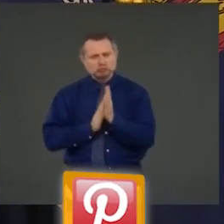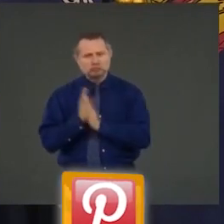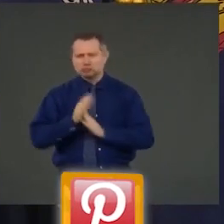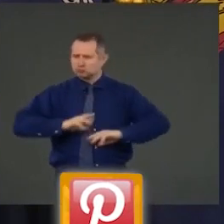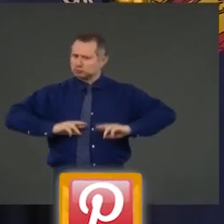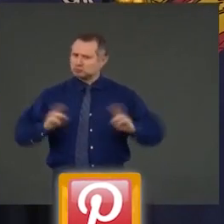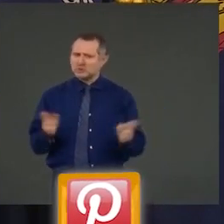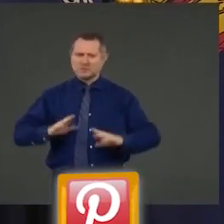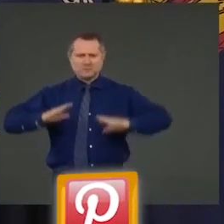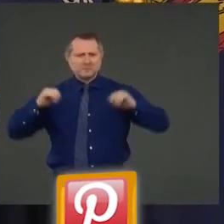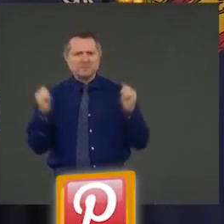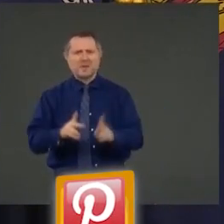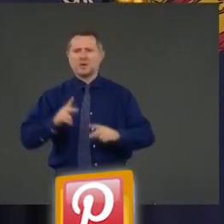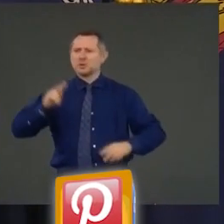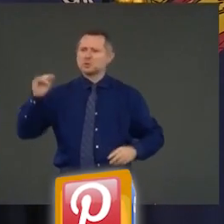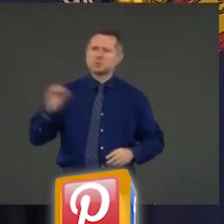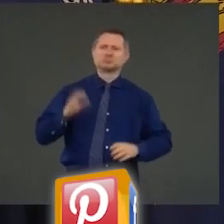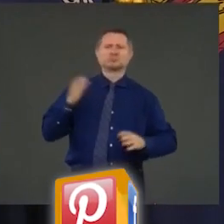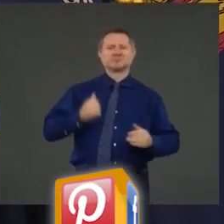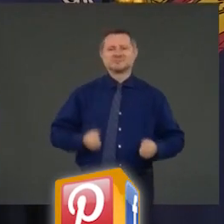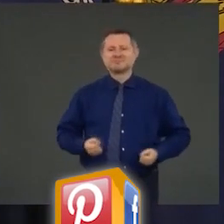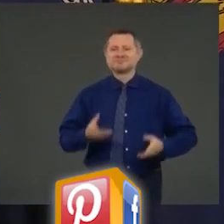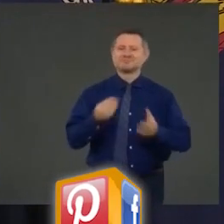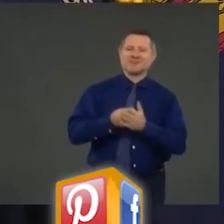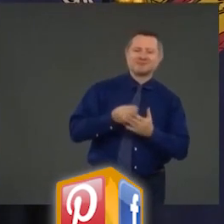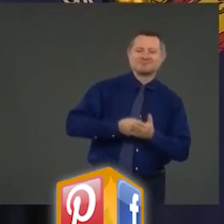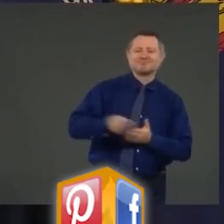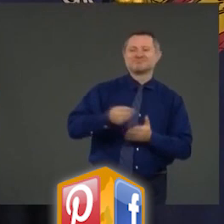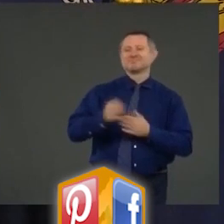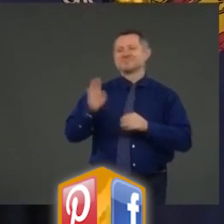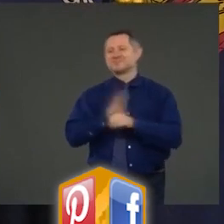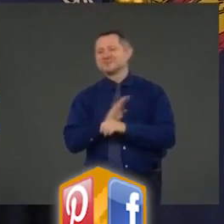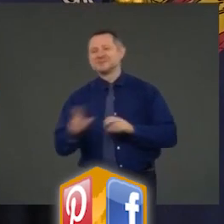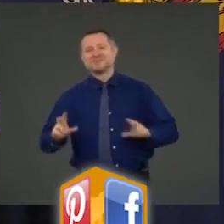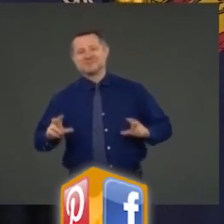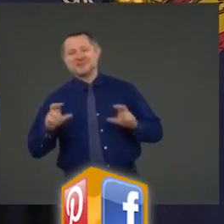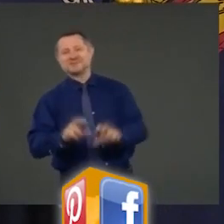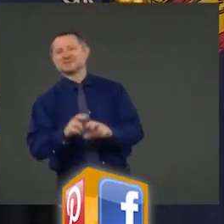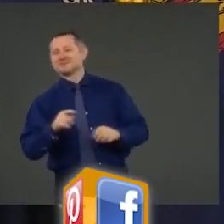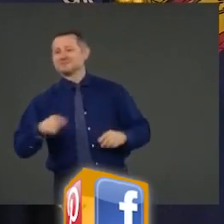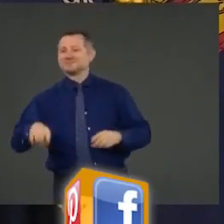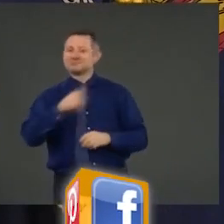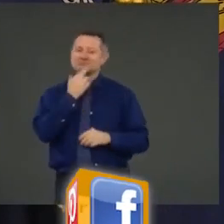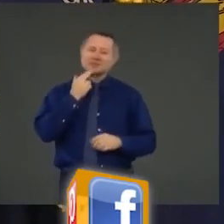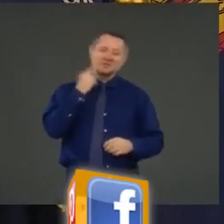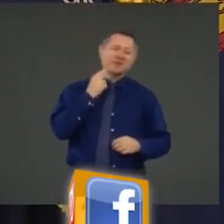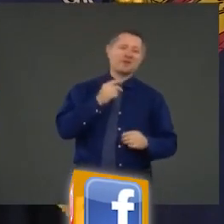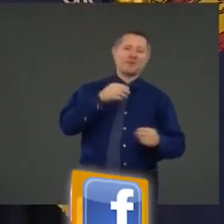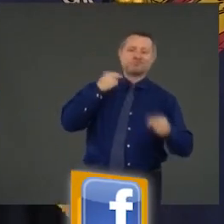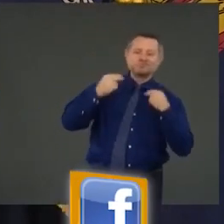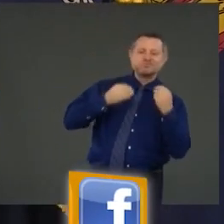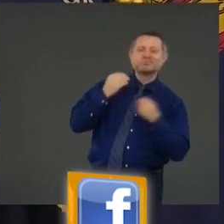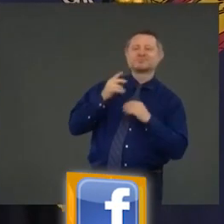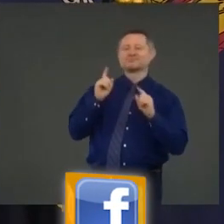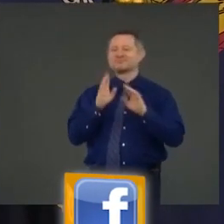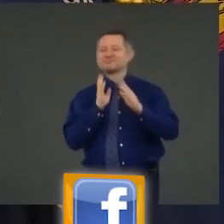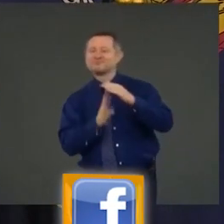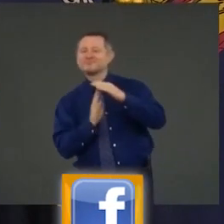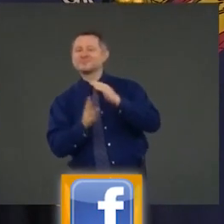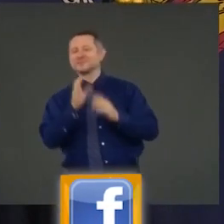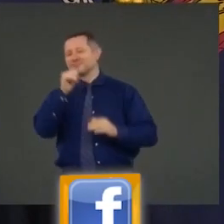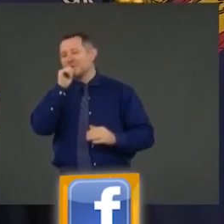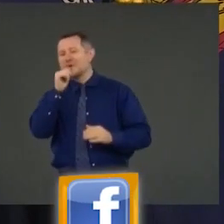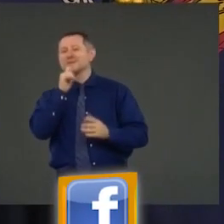City and to start to invest and go to restaurants and go to bars,